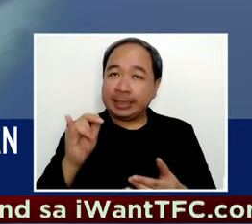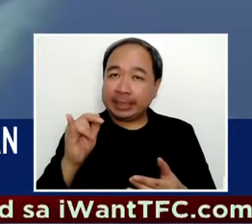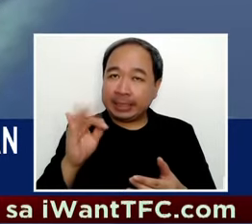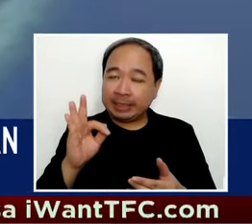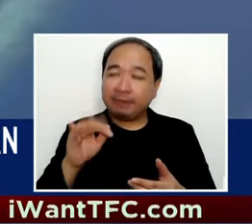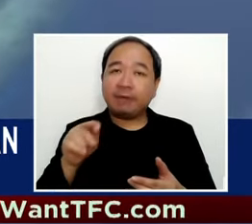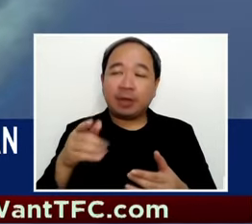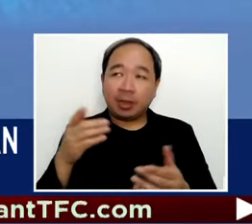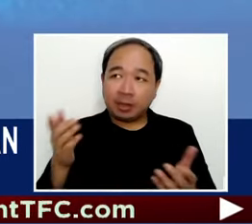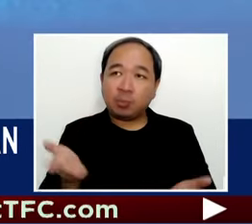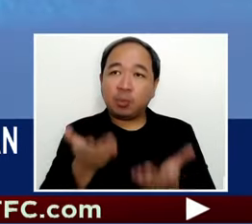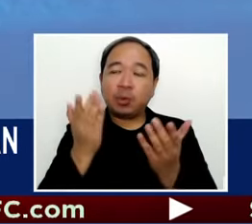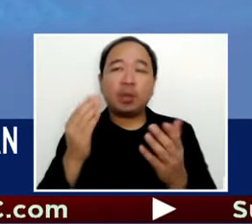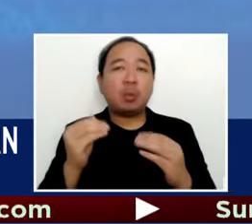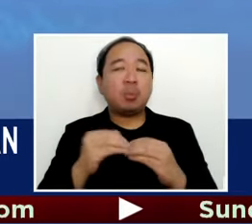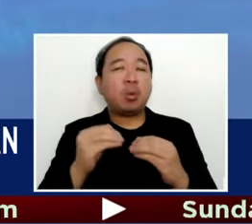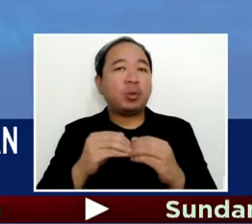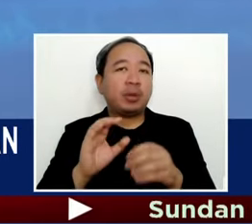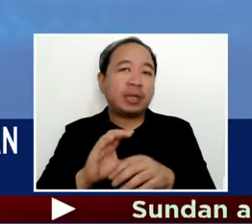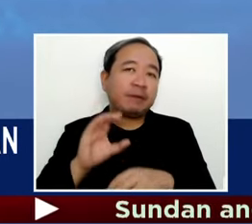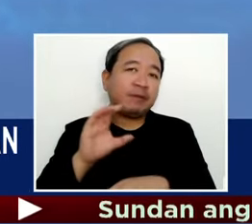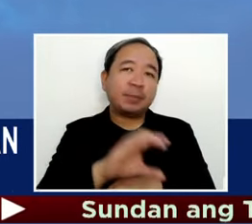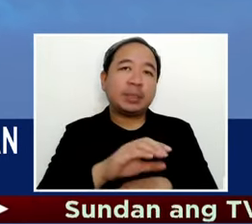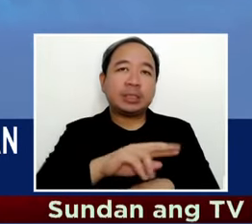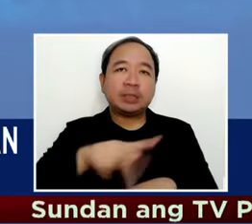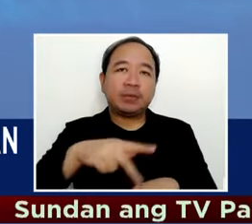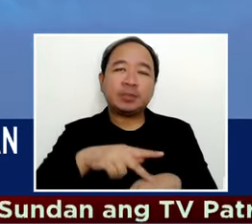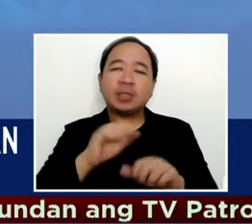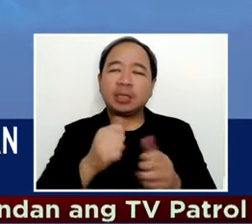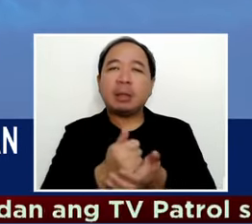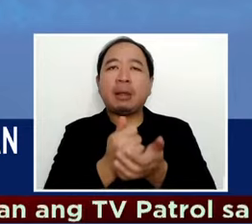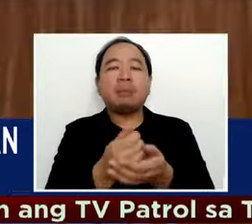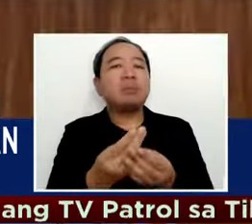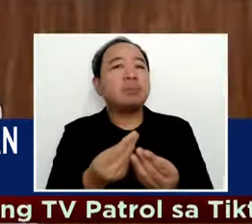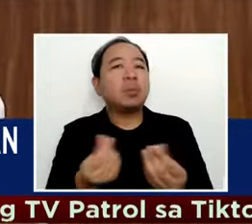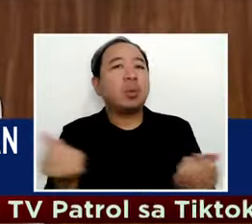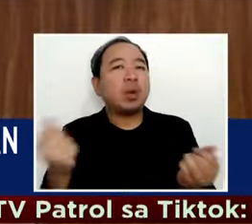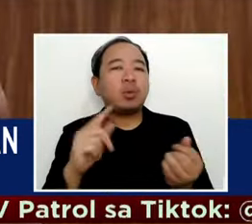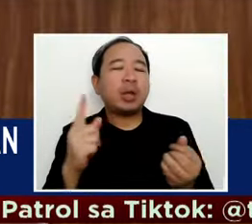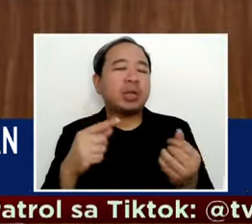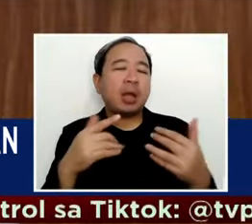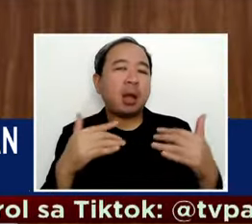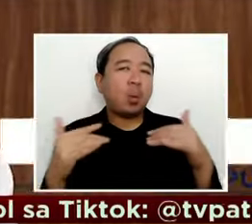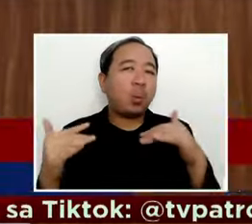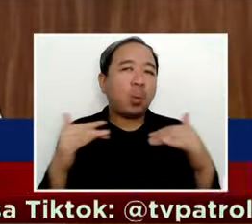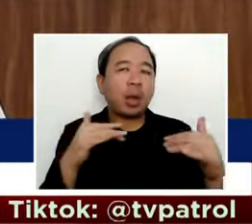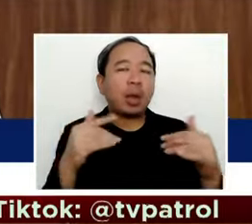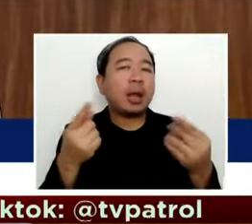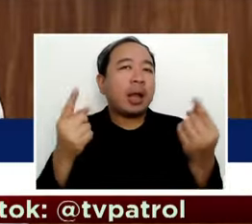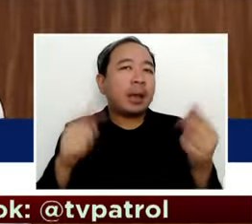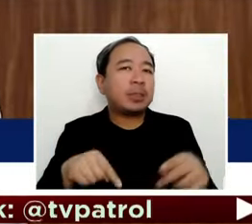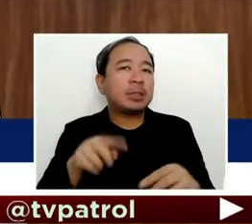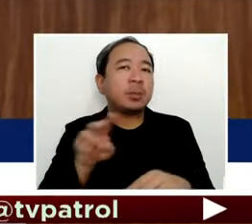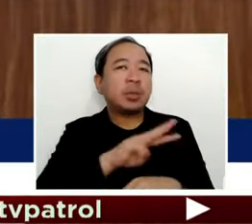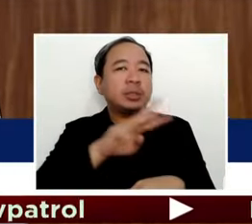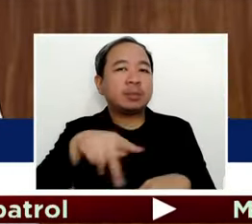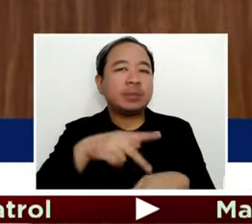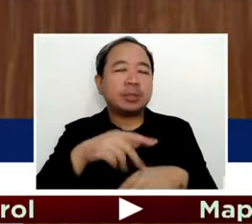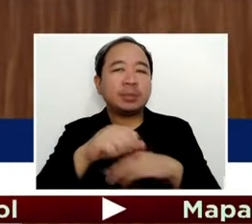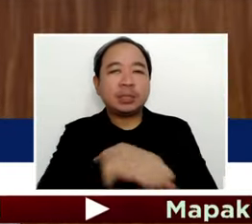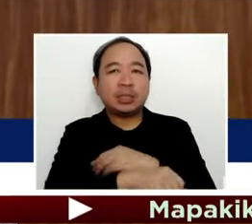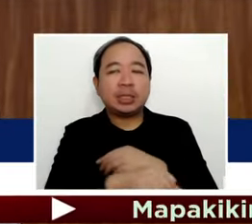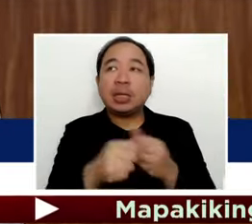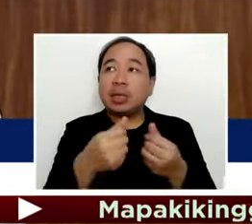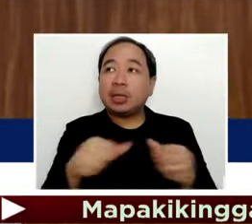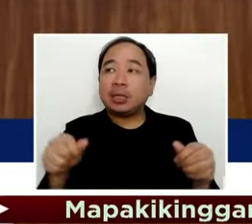anumang pangamba dulot ng tensyon sa West Philippine Sea. Any country with billion-dollar investments in the Philippines would